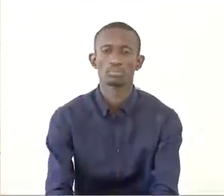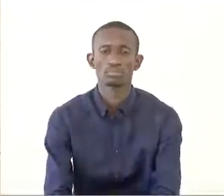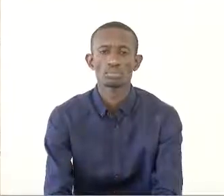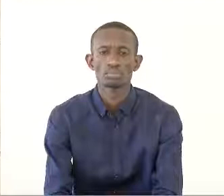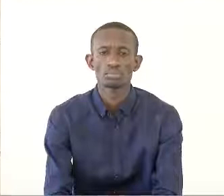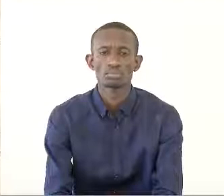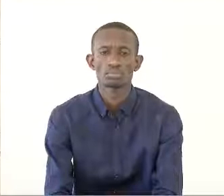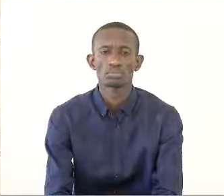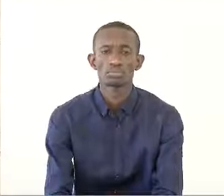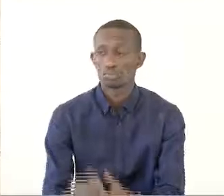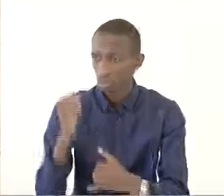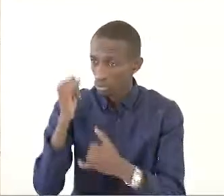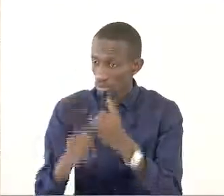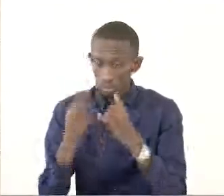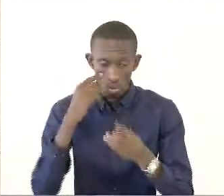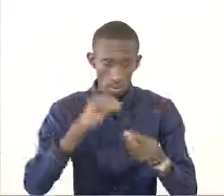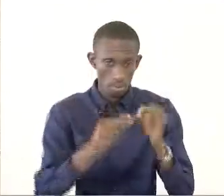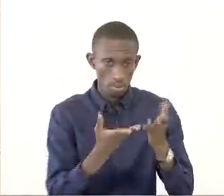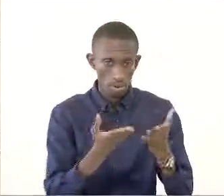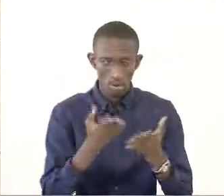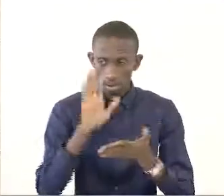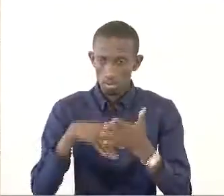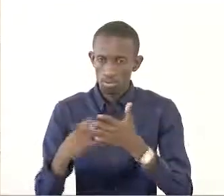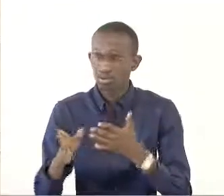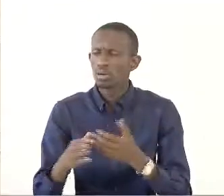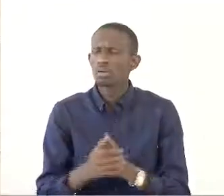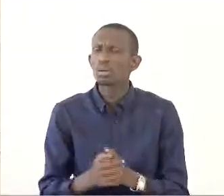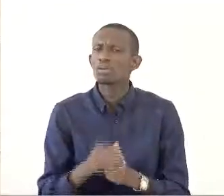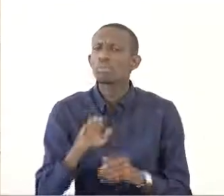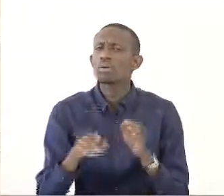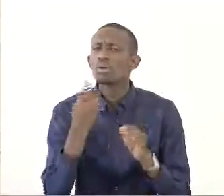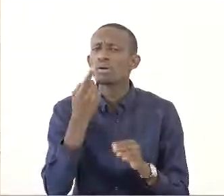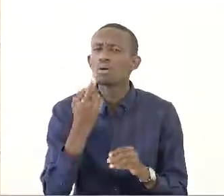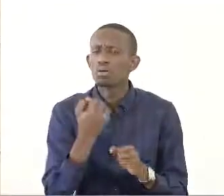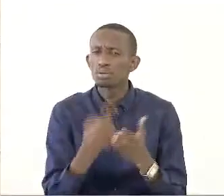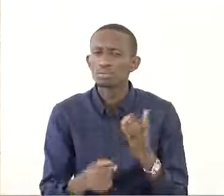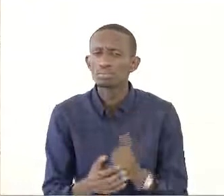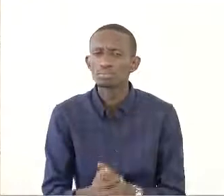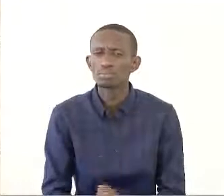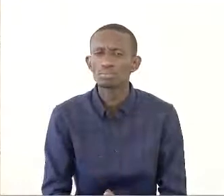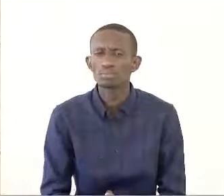When you finish to get the table of sign, what do? Step number 2, it was to plot.